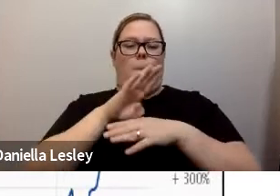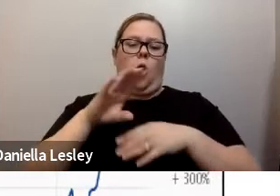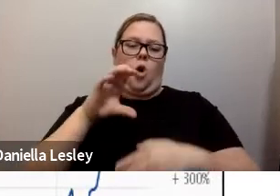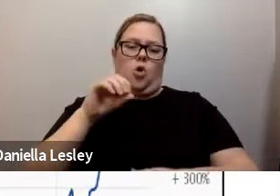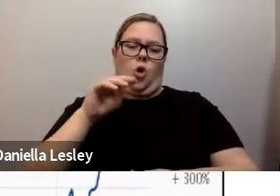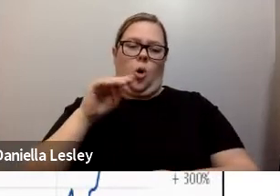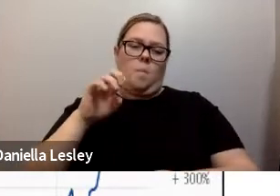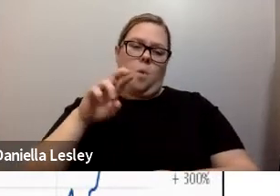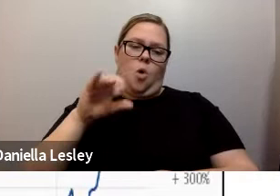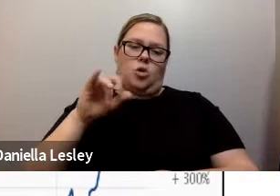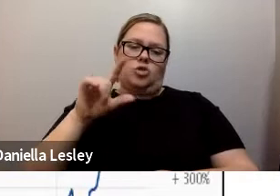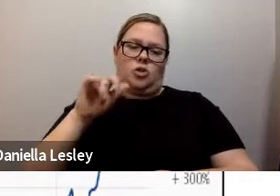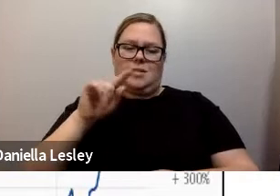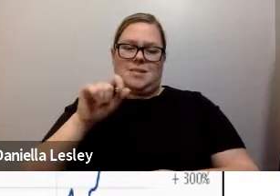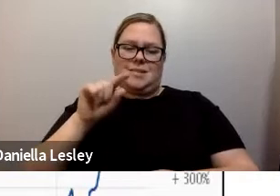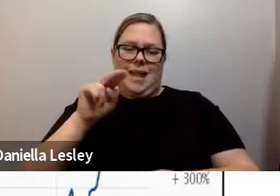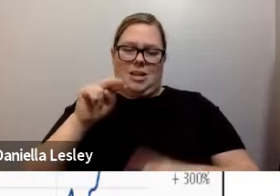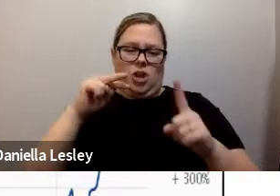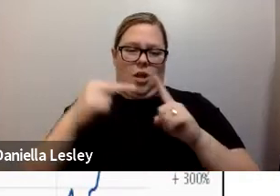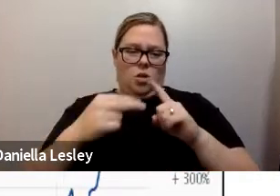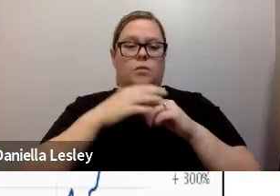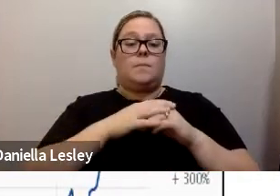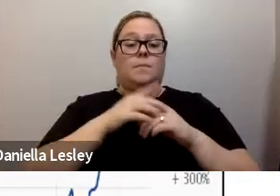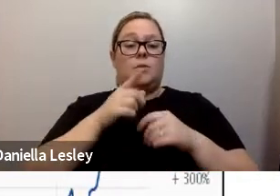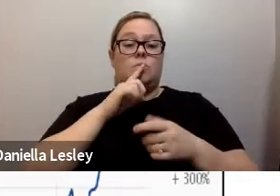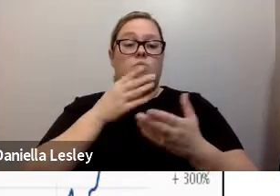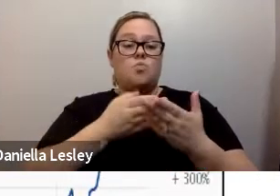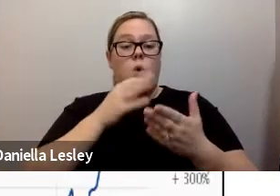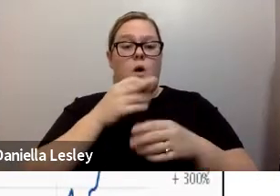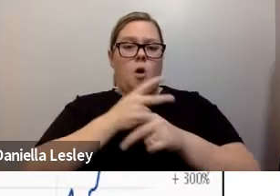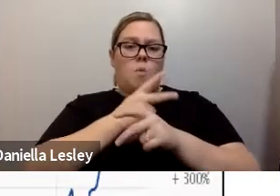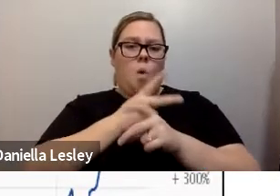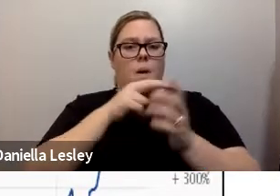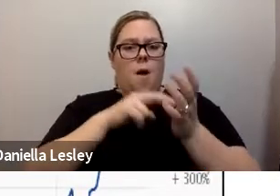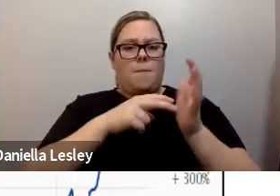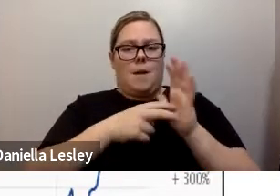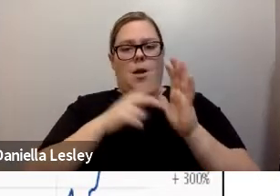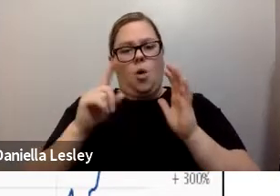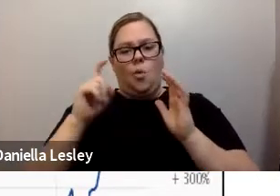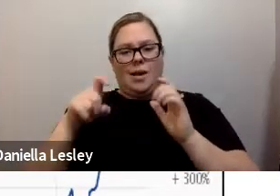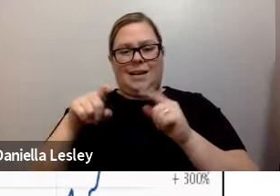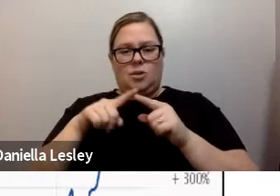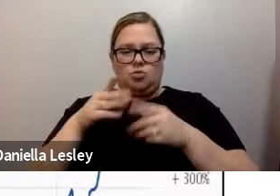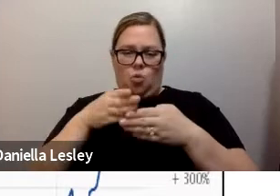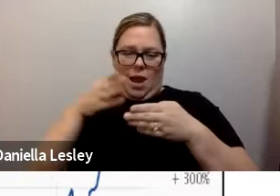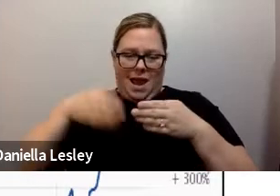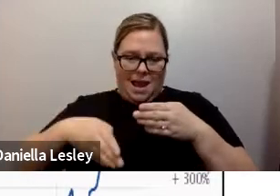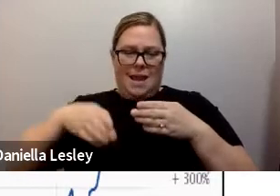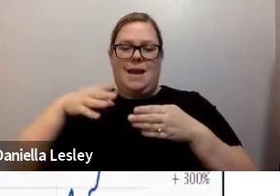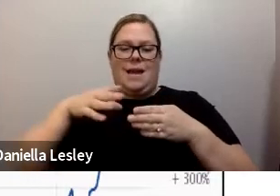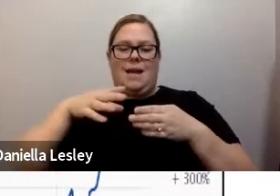Ultimately, this was a proof of product project. So this is where ultimately we need to end